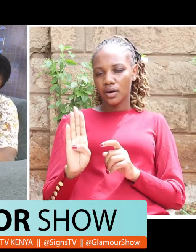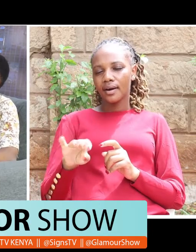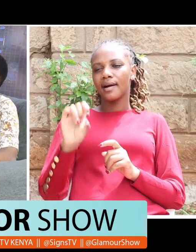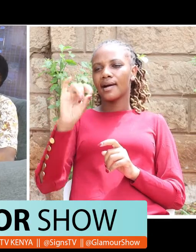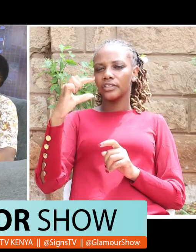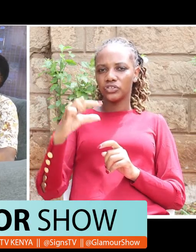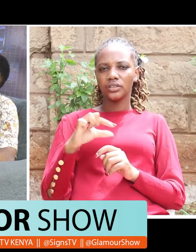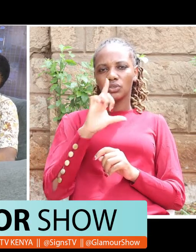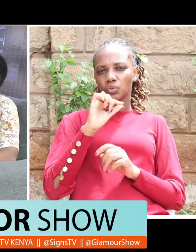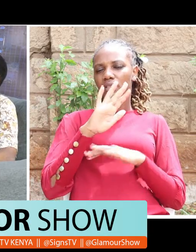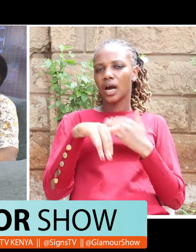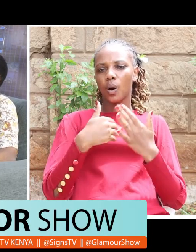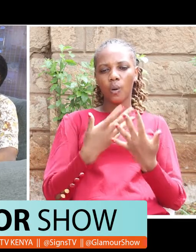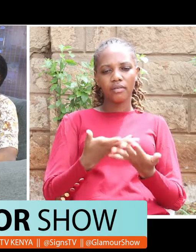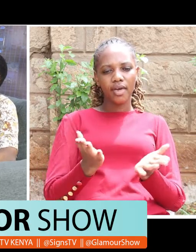everywhere.